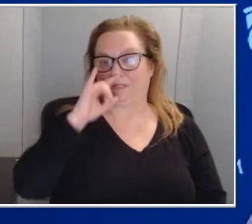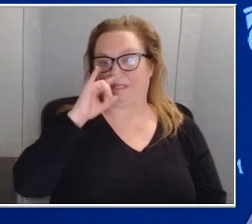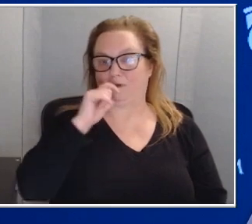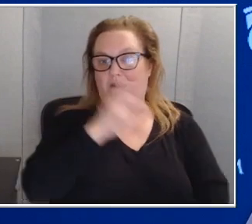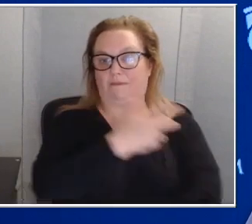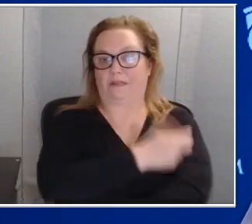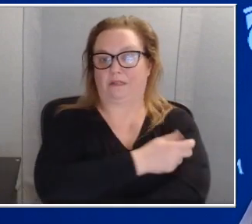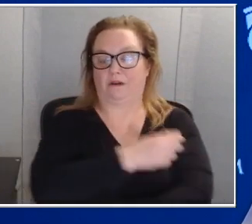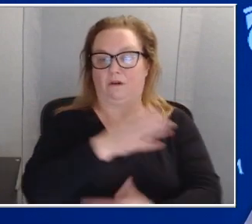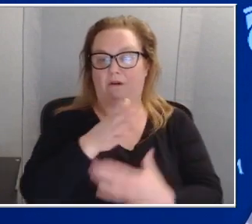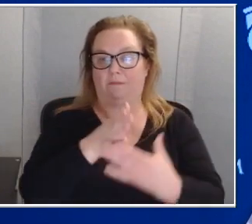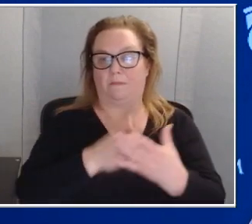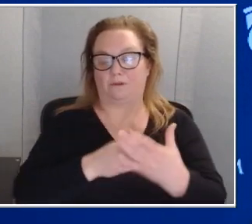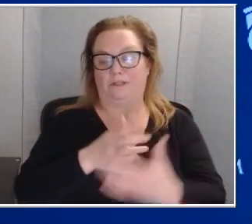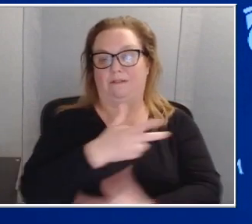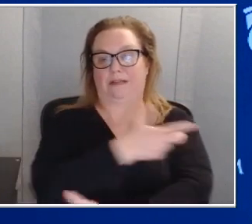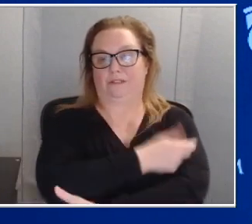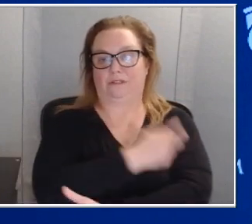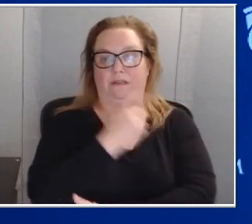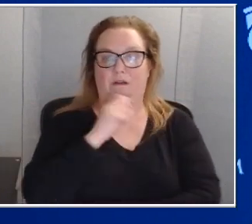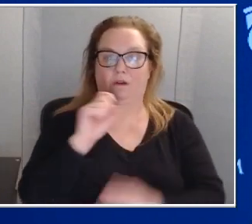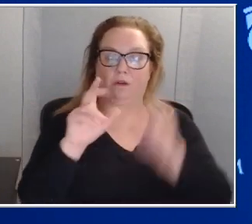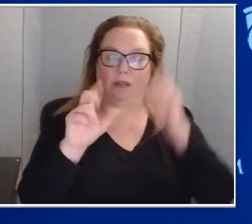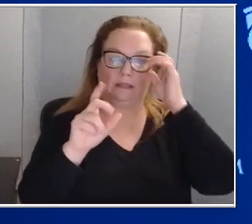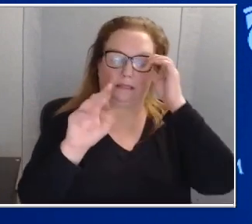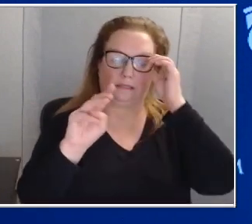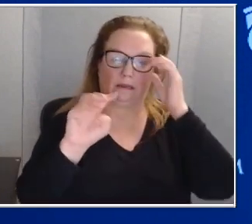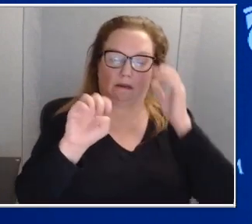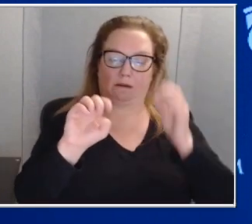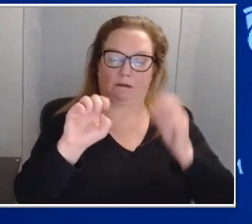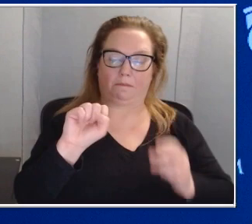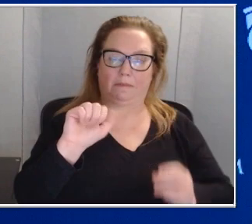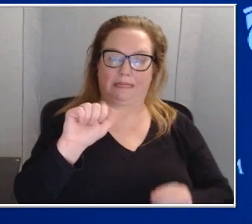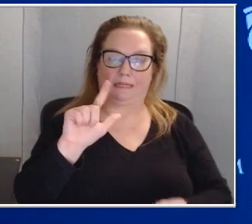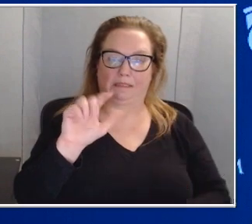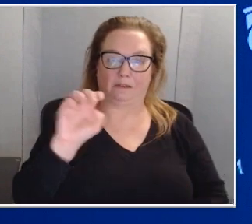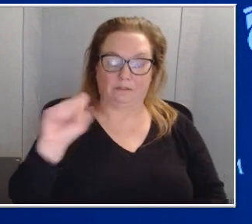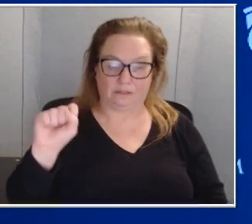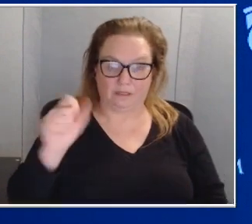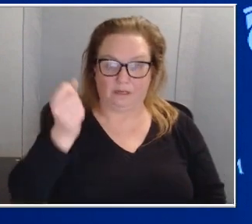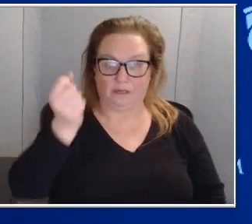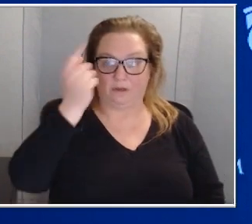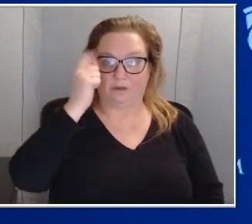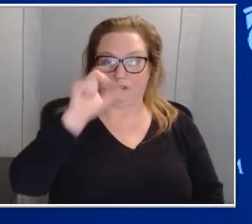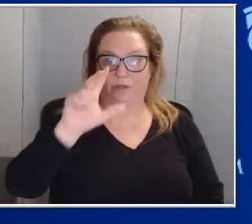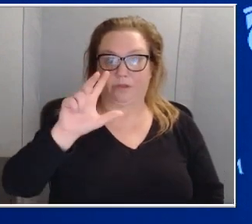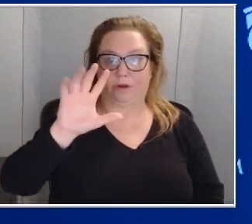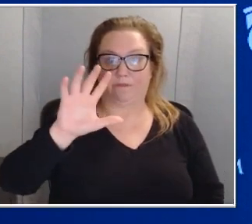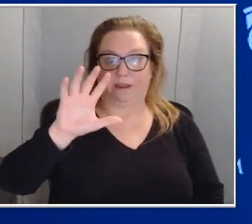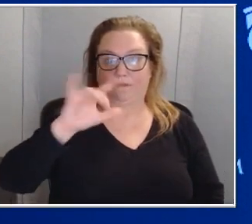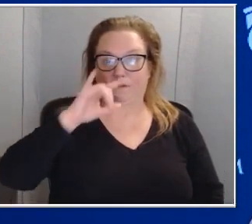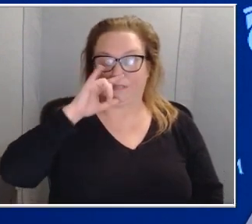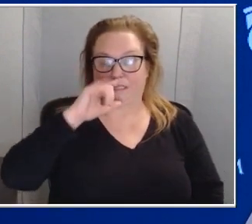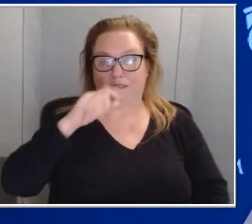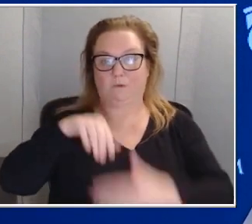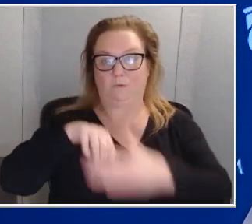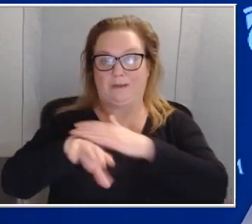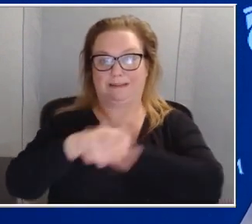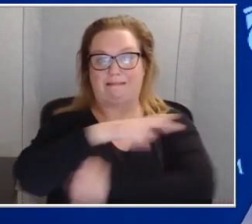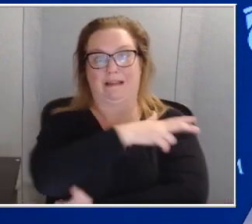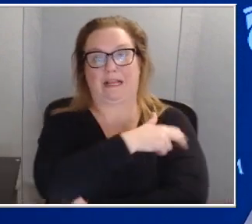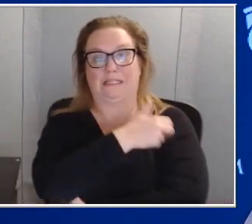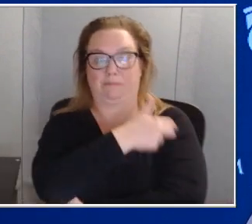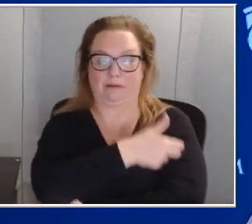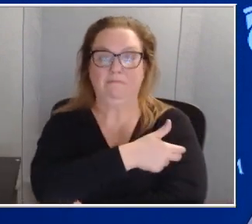partially vaccinated. And you say, okay, well, that's just measles. Well, when you understand that 35 of those kids were hospitalized,